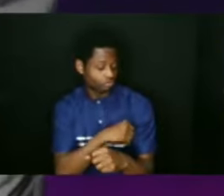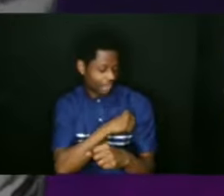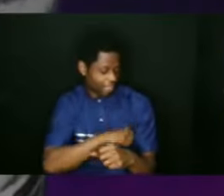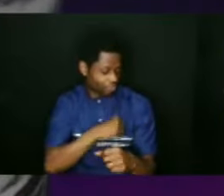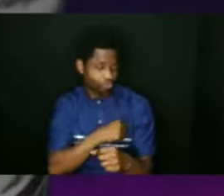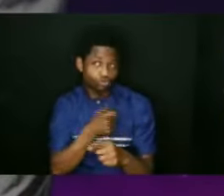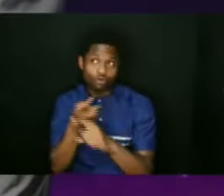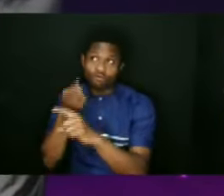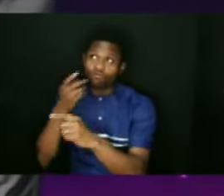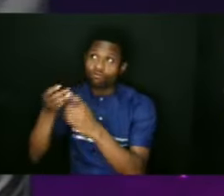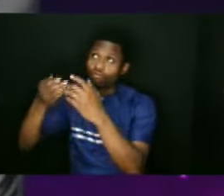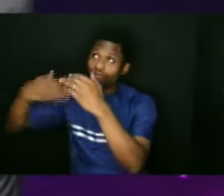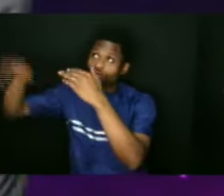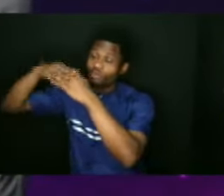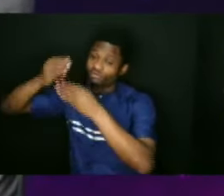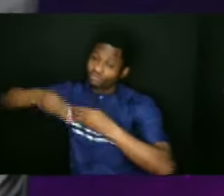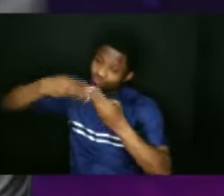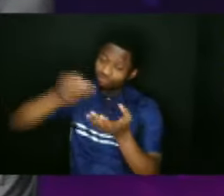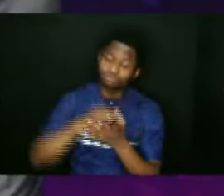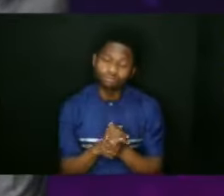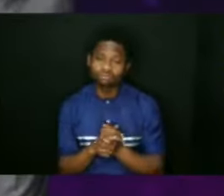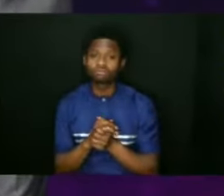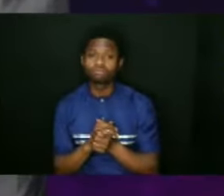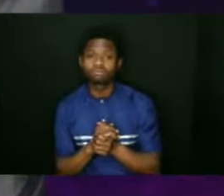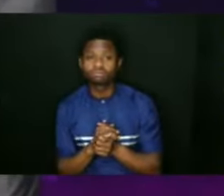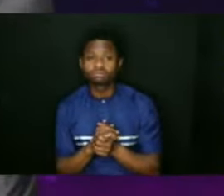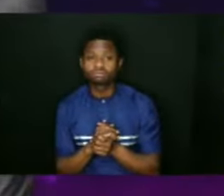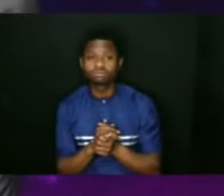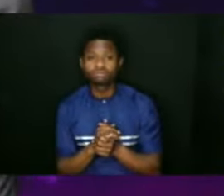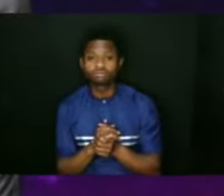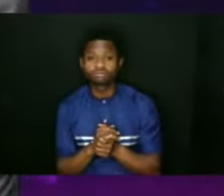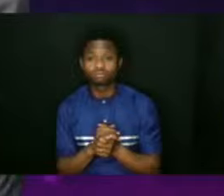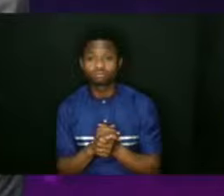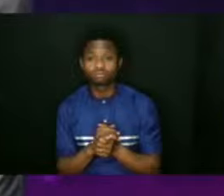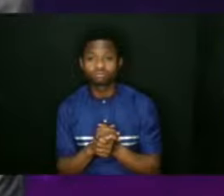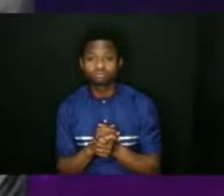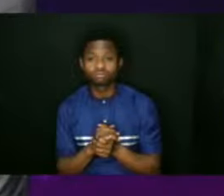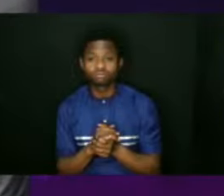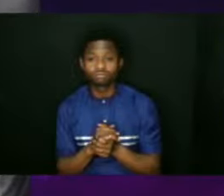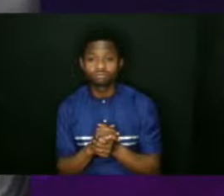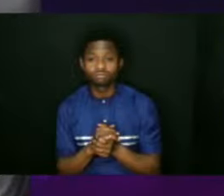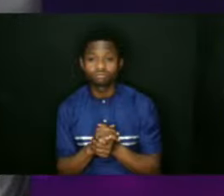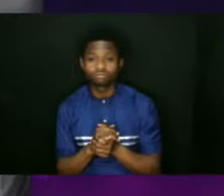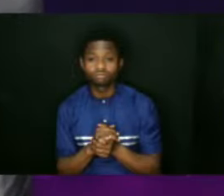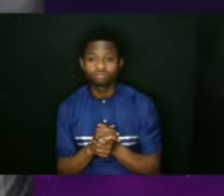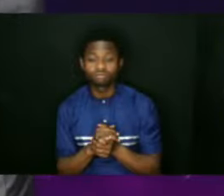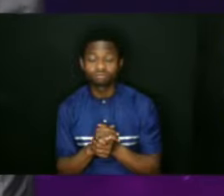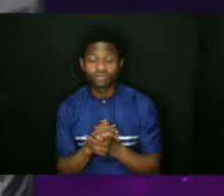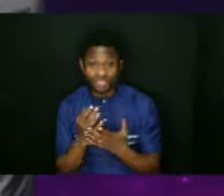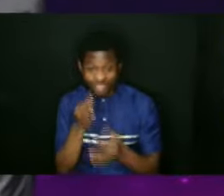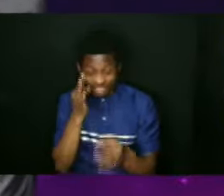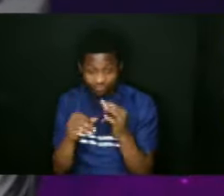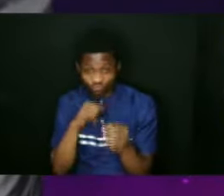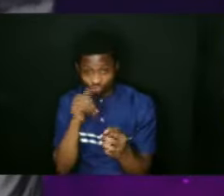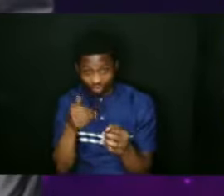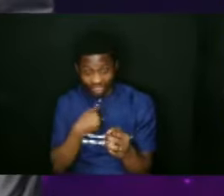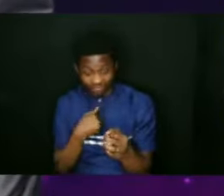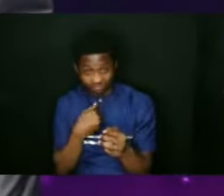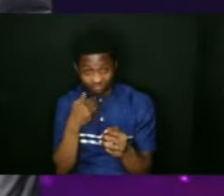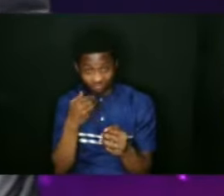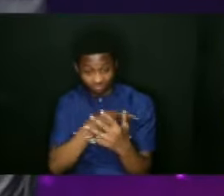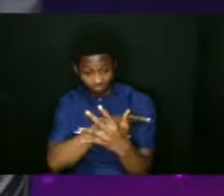fact, you don't express them, you don't express heaven, and you don't have a foundation.